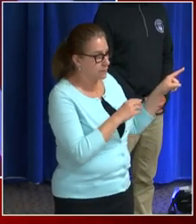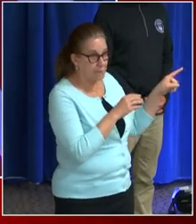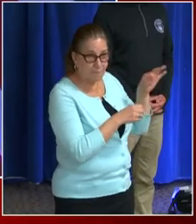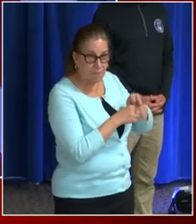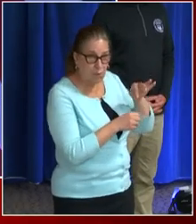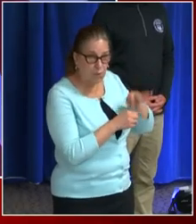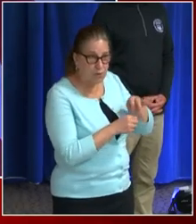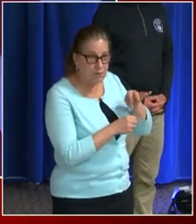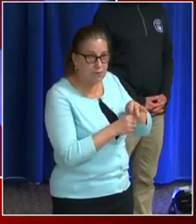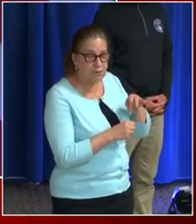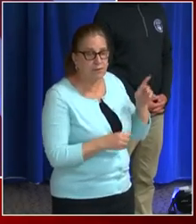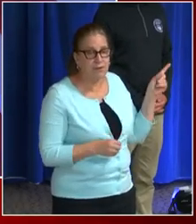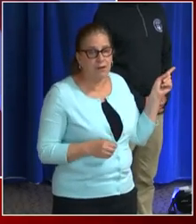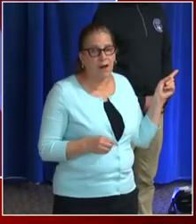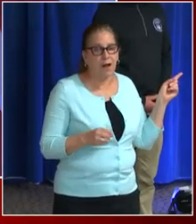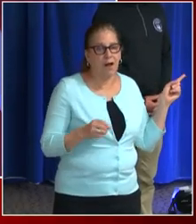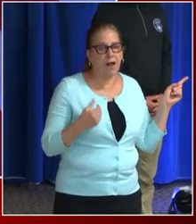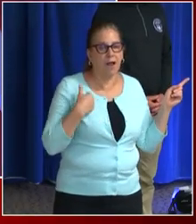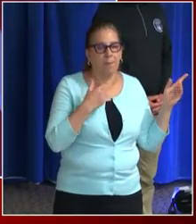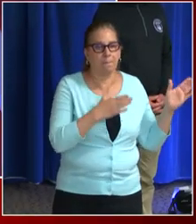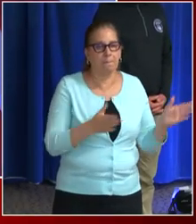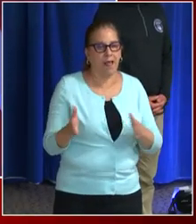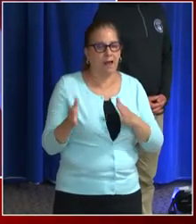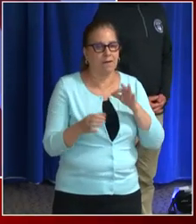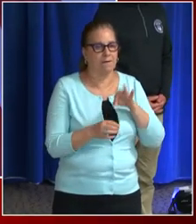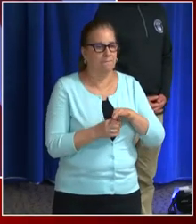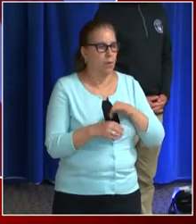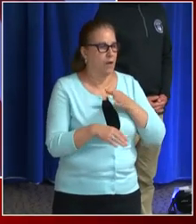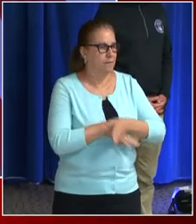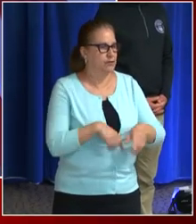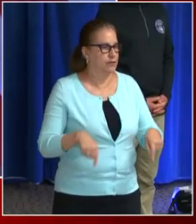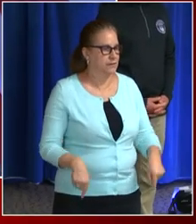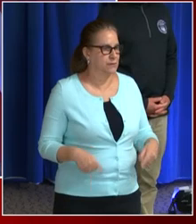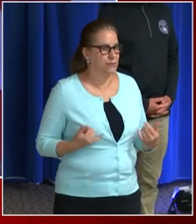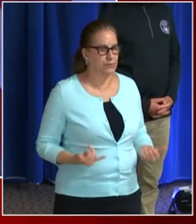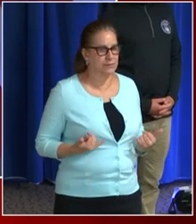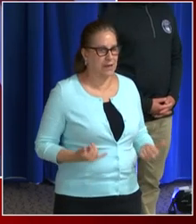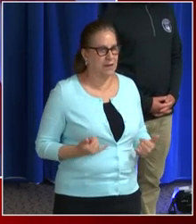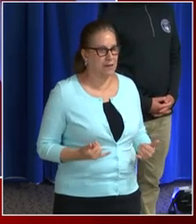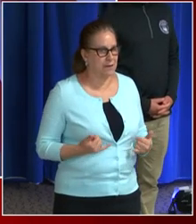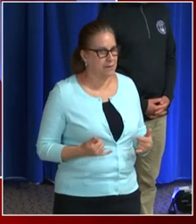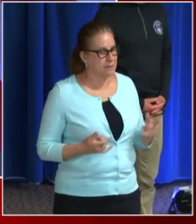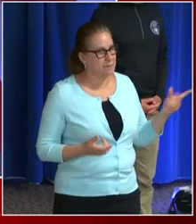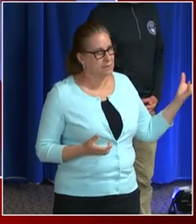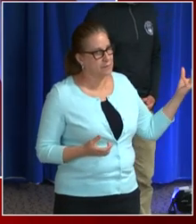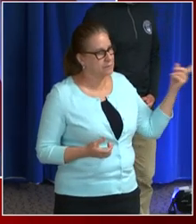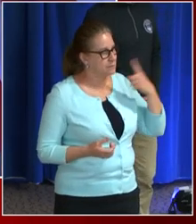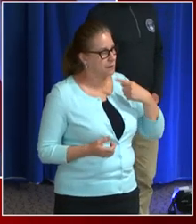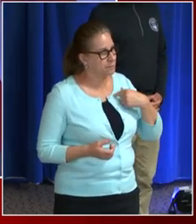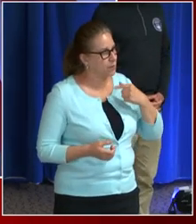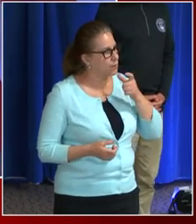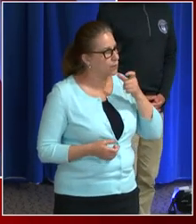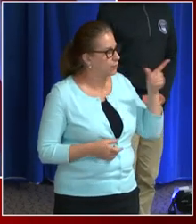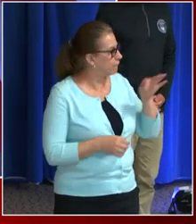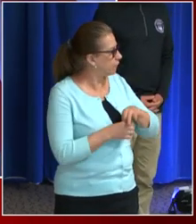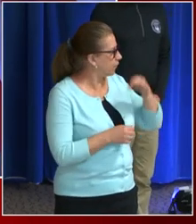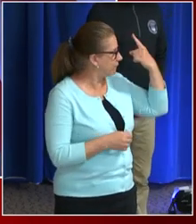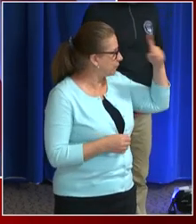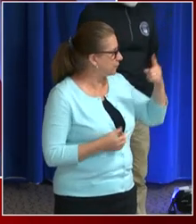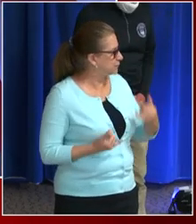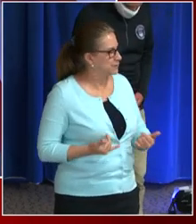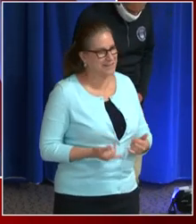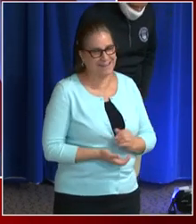after this. Okay, in person, obviously. I Yes. guess, right? And then, you want to tell us who you're voting for today? I mean, I know there's not a lot of